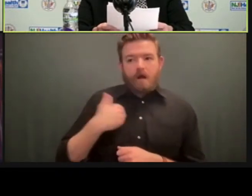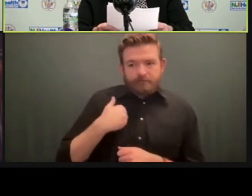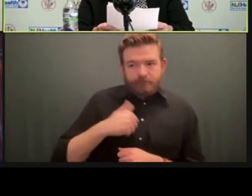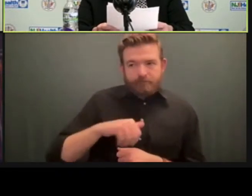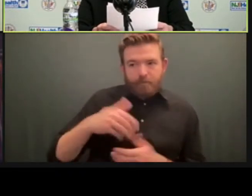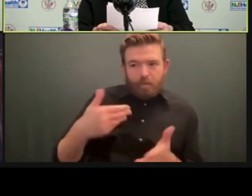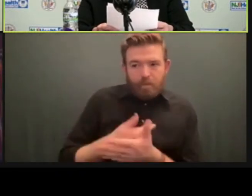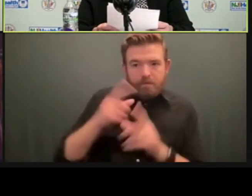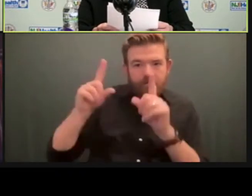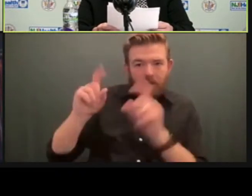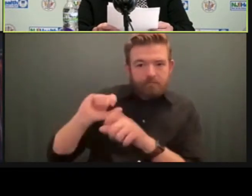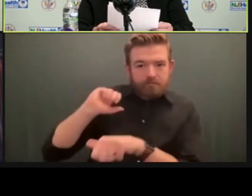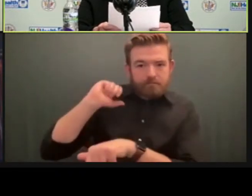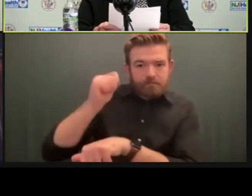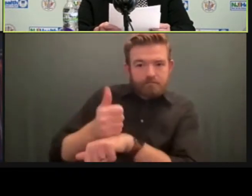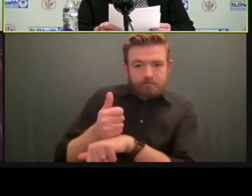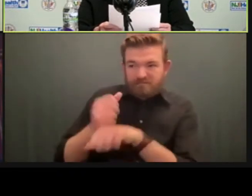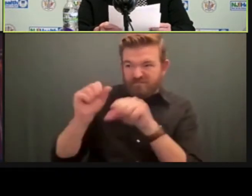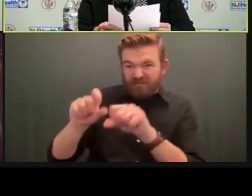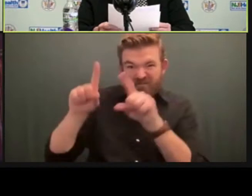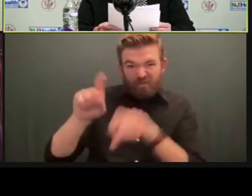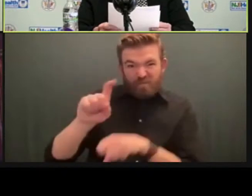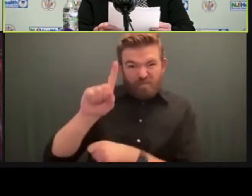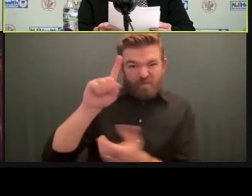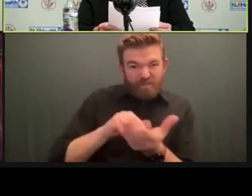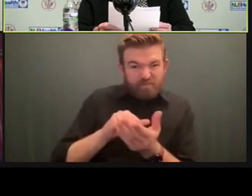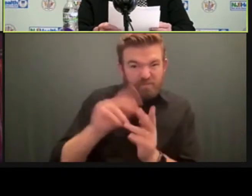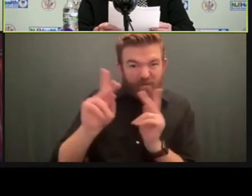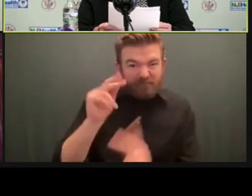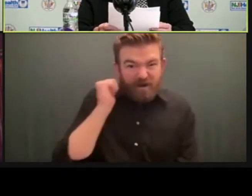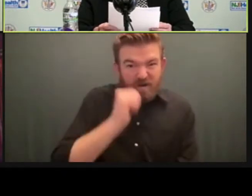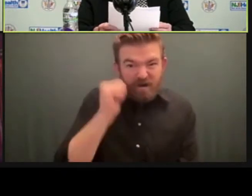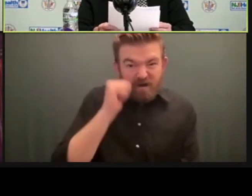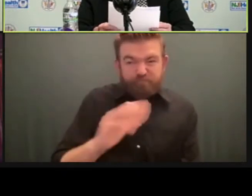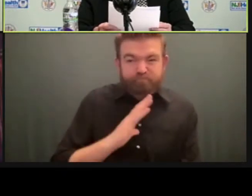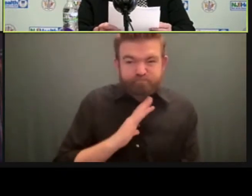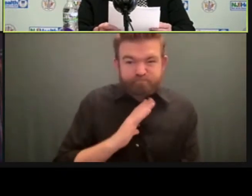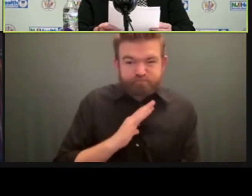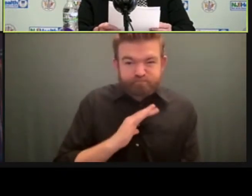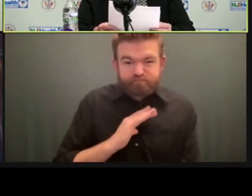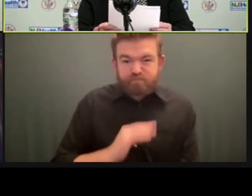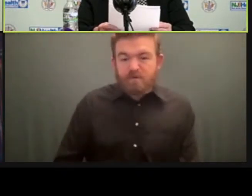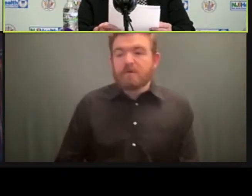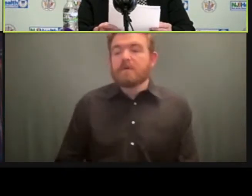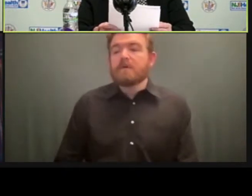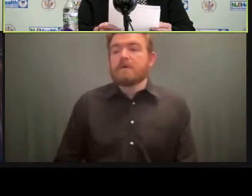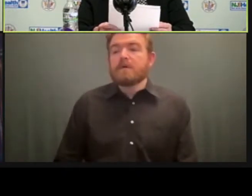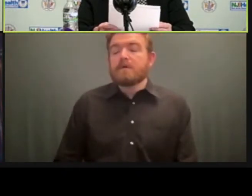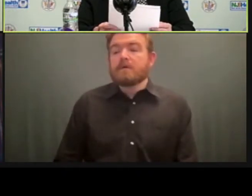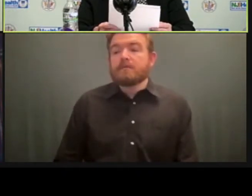saliva tests. To order a test that can be shipped to your home, visit